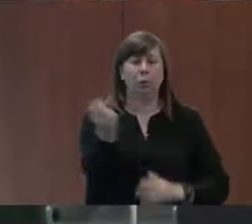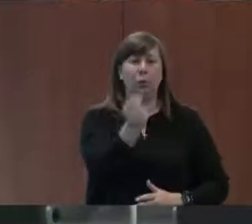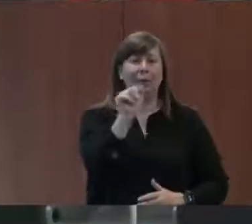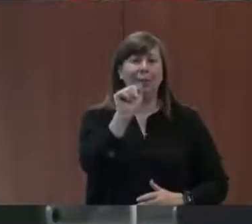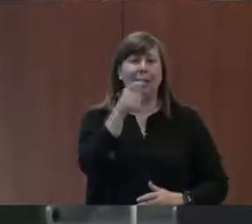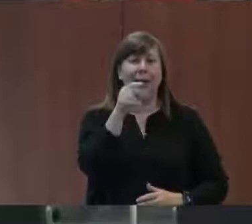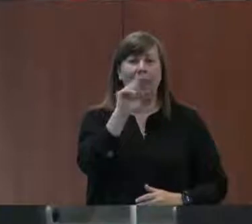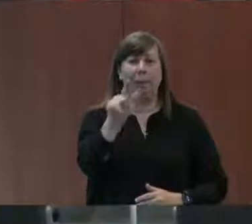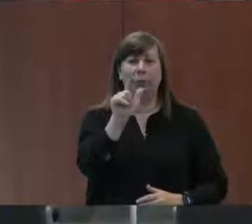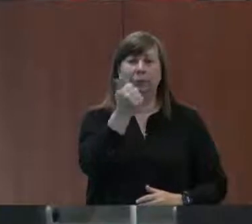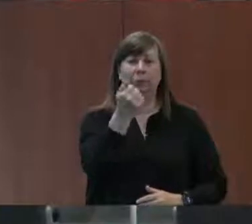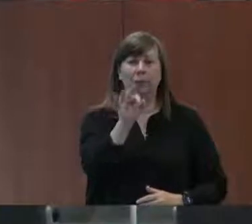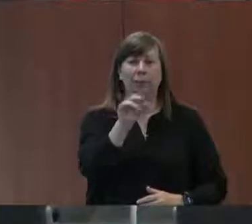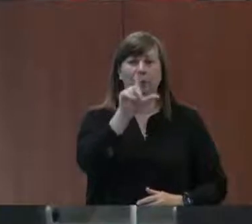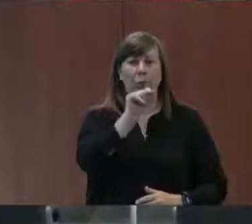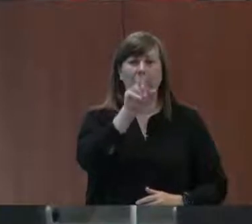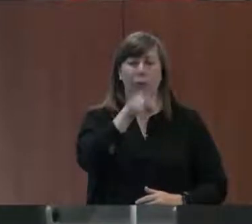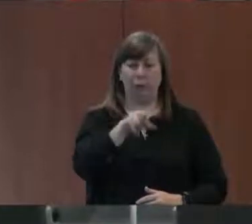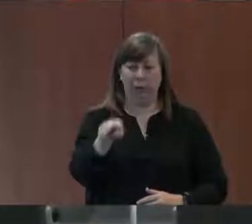April 19th, 2022.